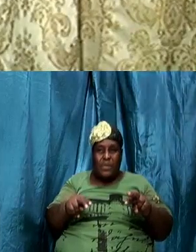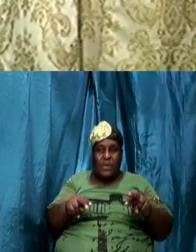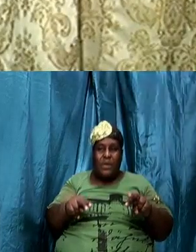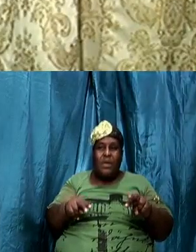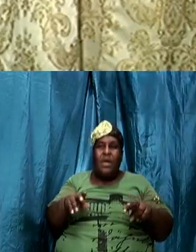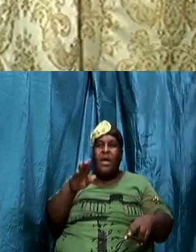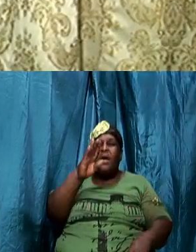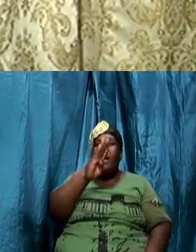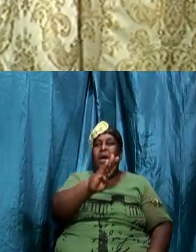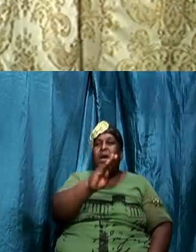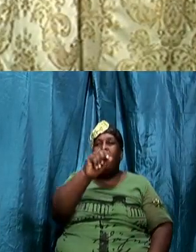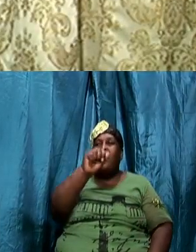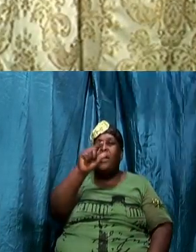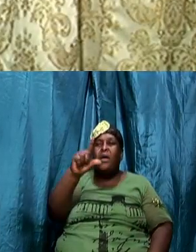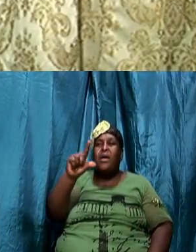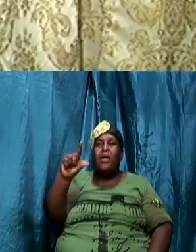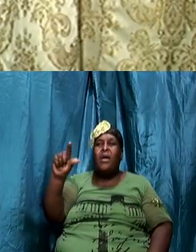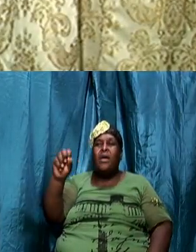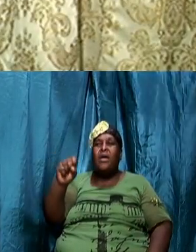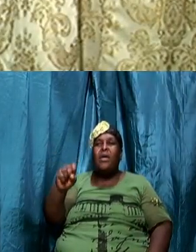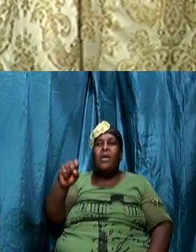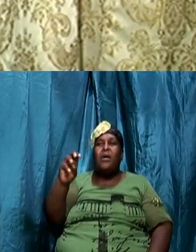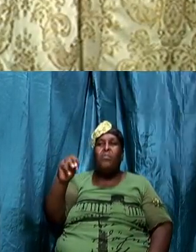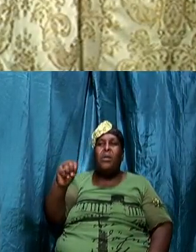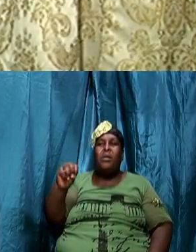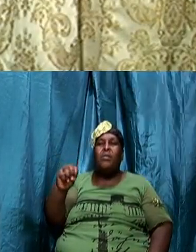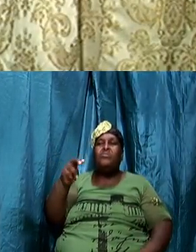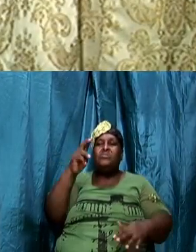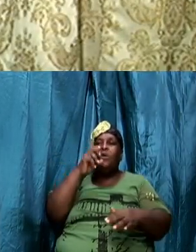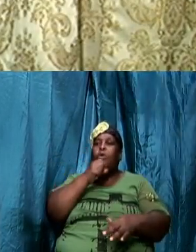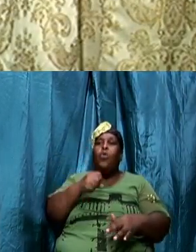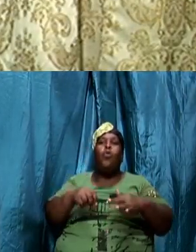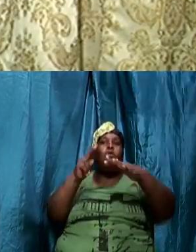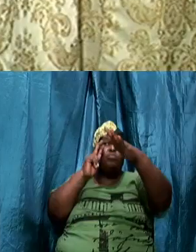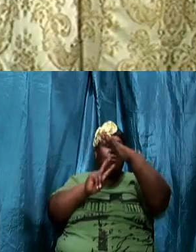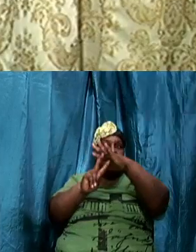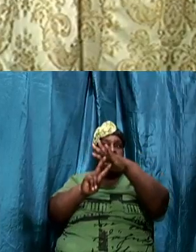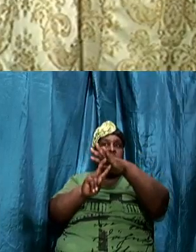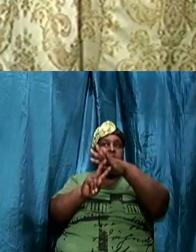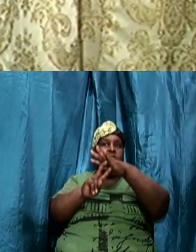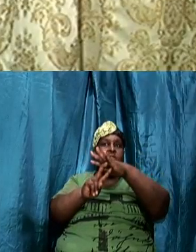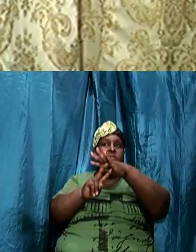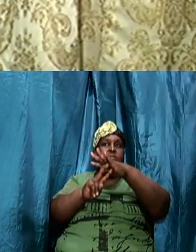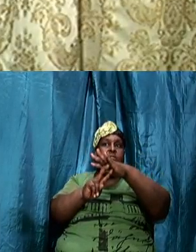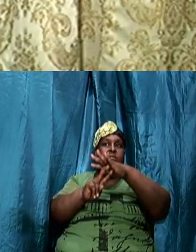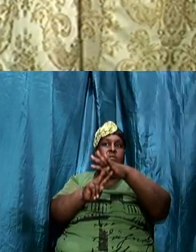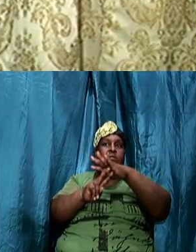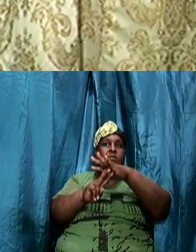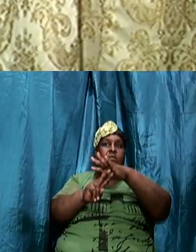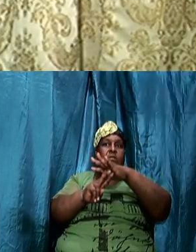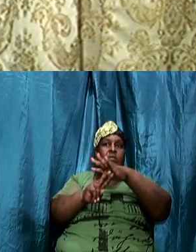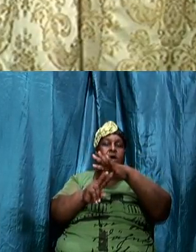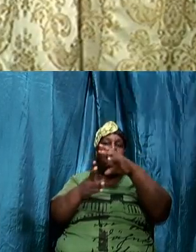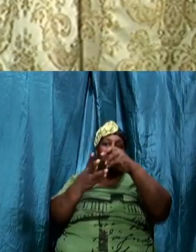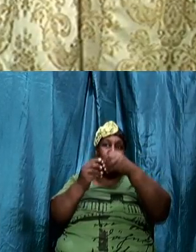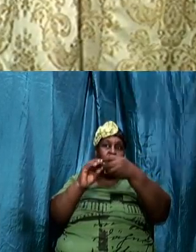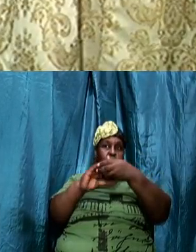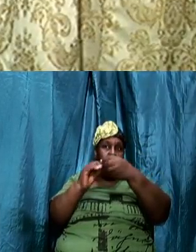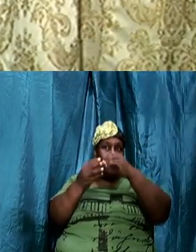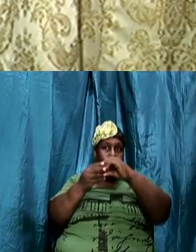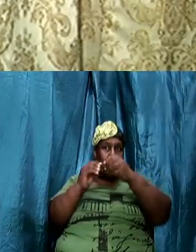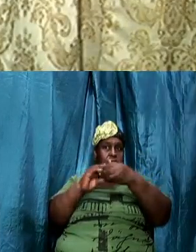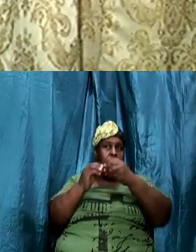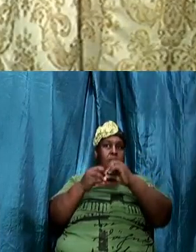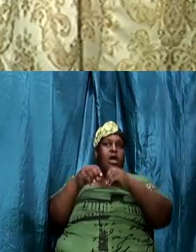in Old Testament times, and Numbers 22 tells us the story, the episode with Balaam. For